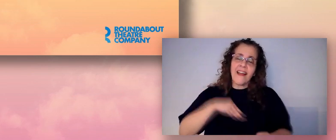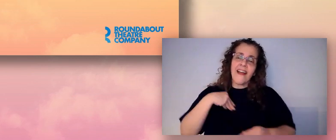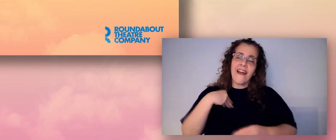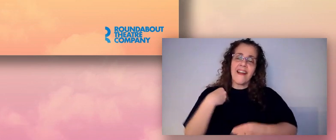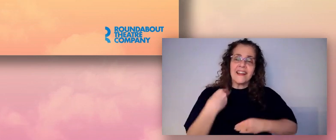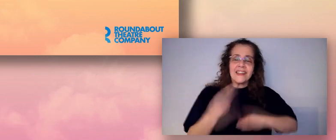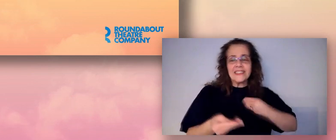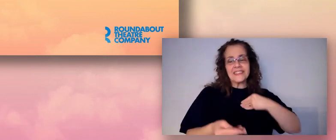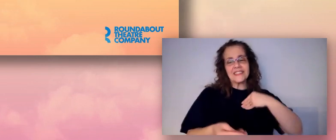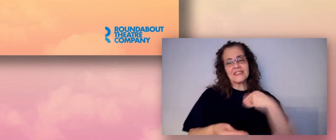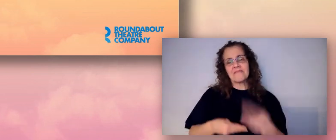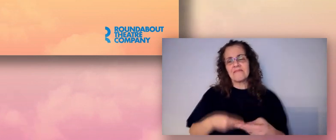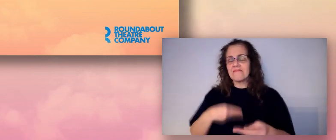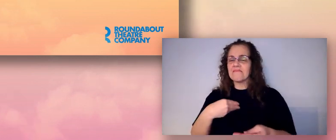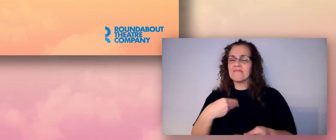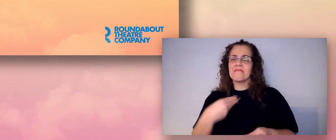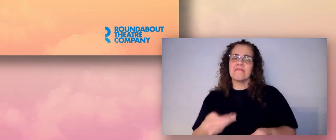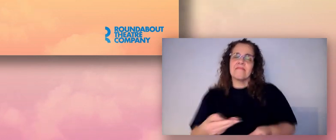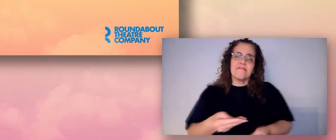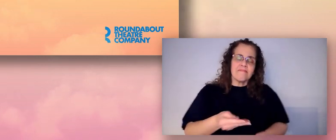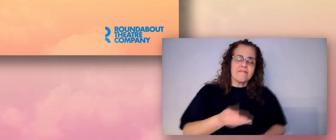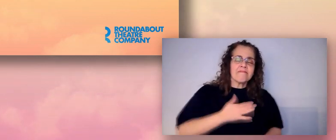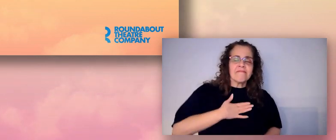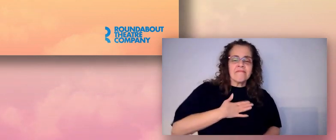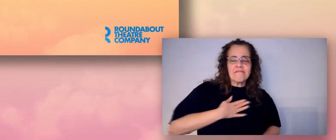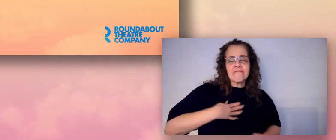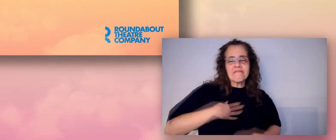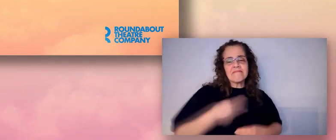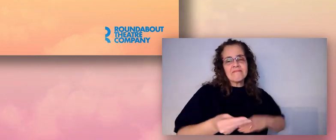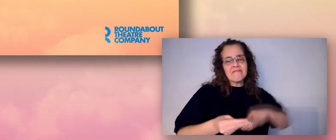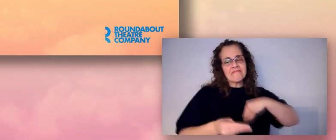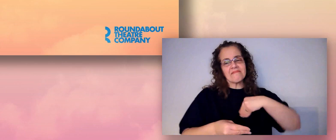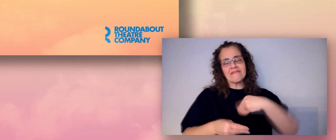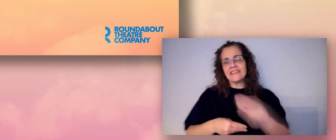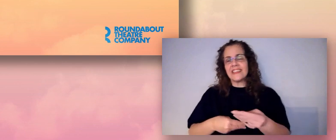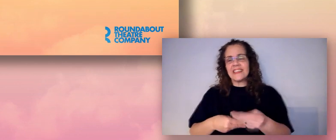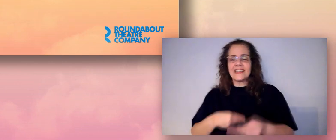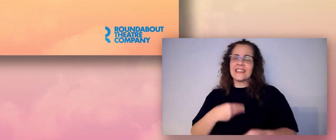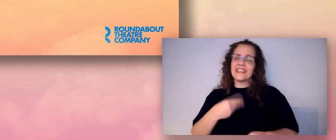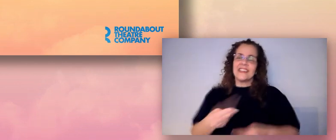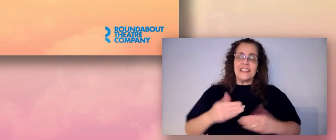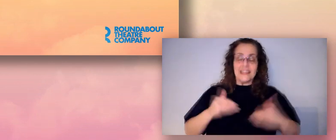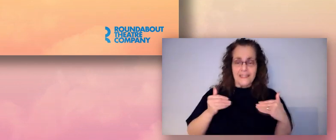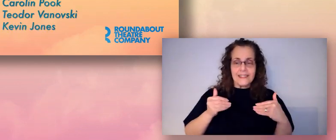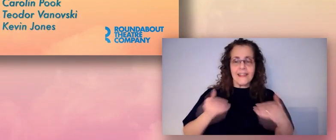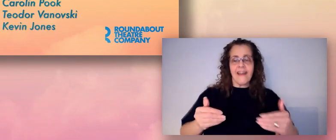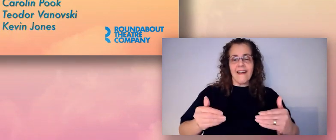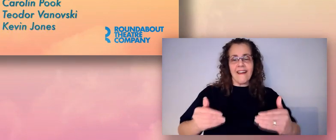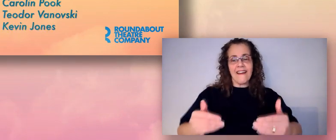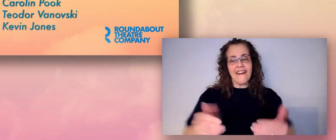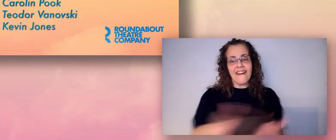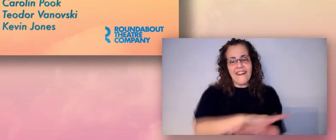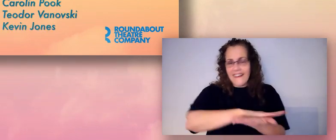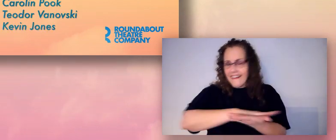Be kind, be kind, be